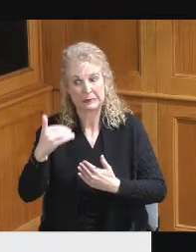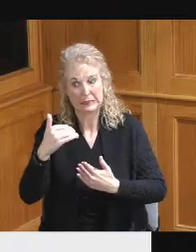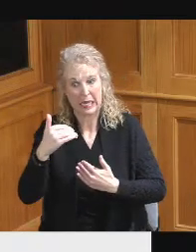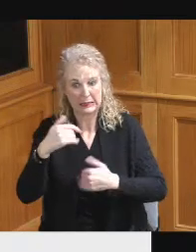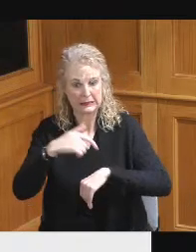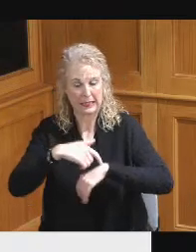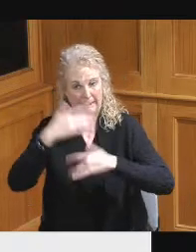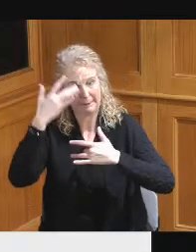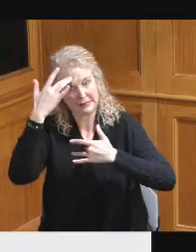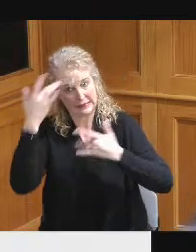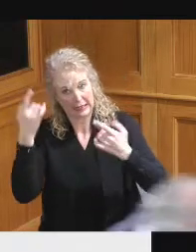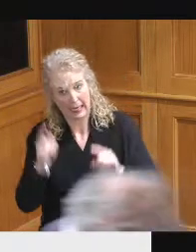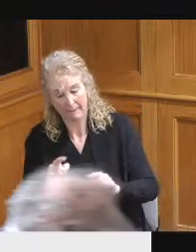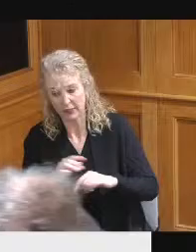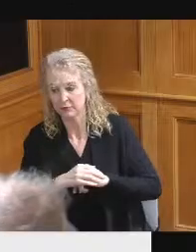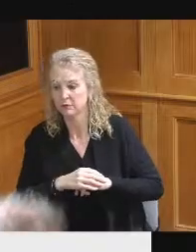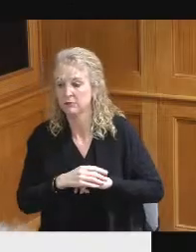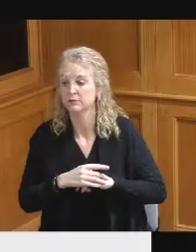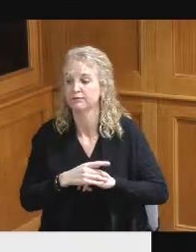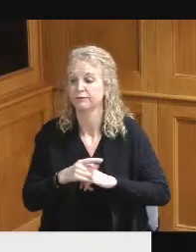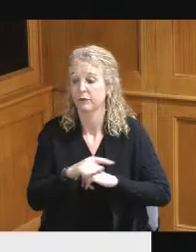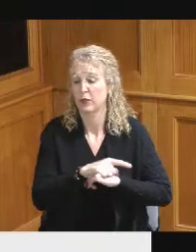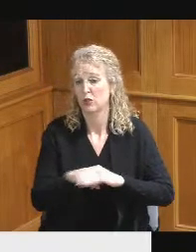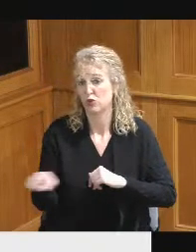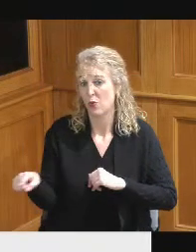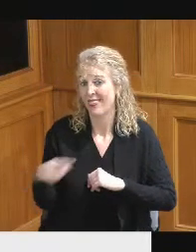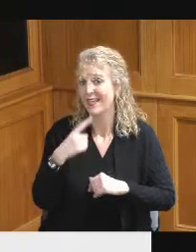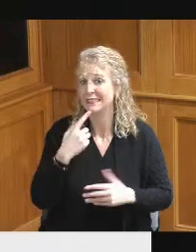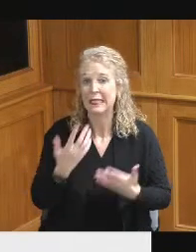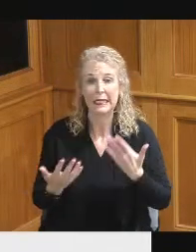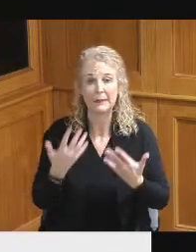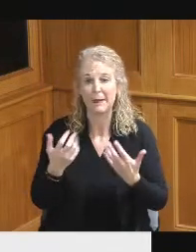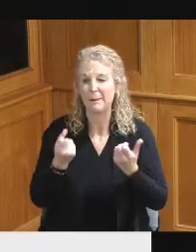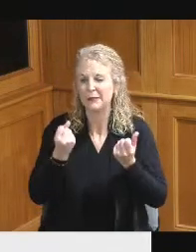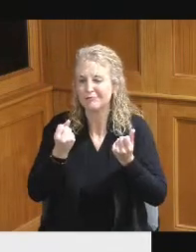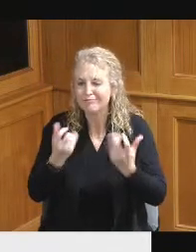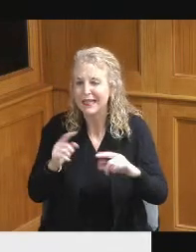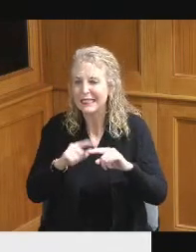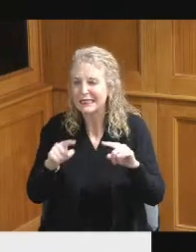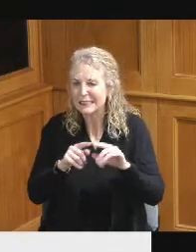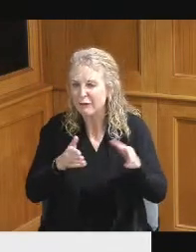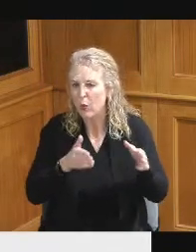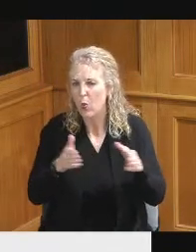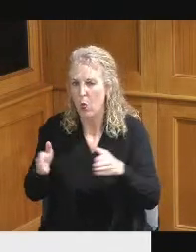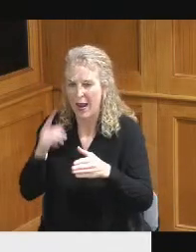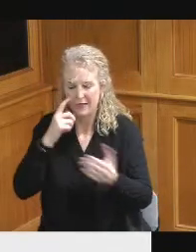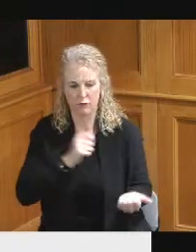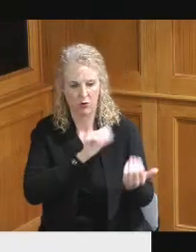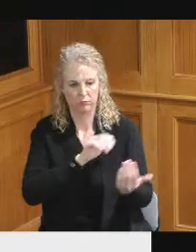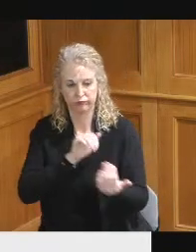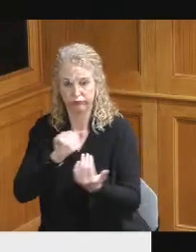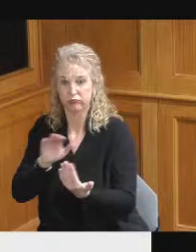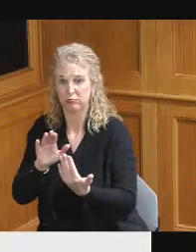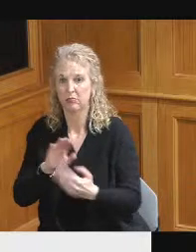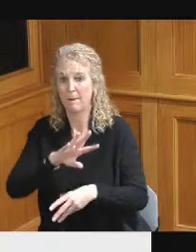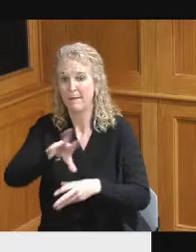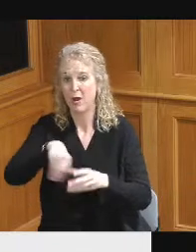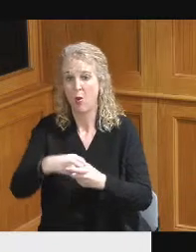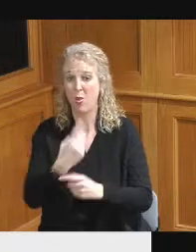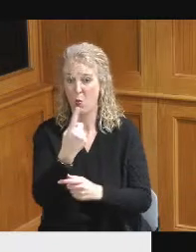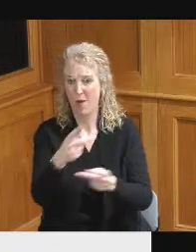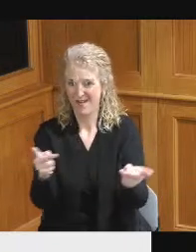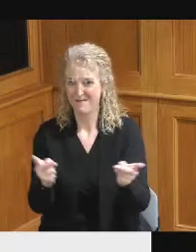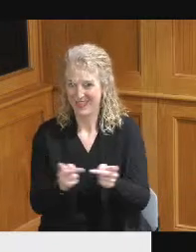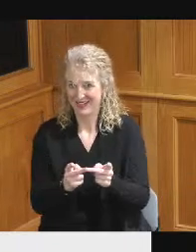threat. So they suggested availability of multiple measures and data elements in one place is very